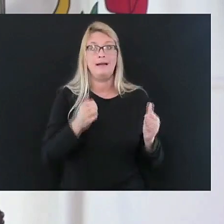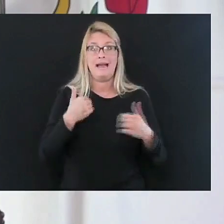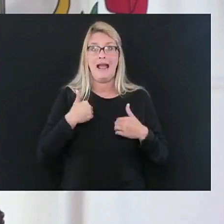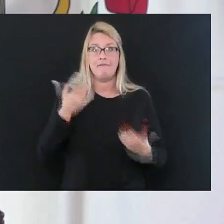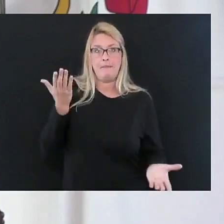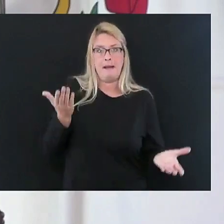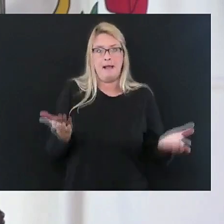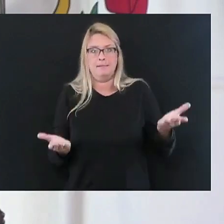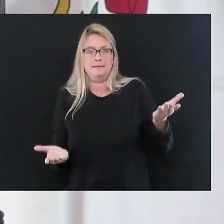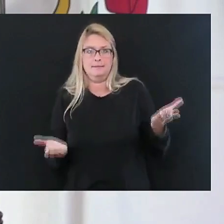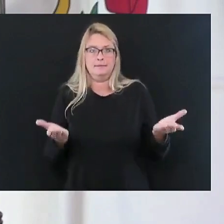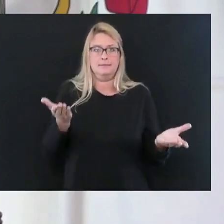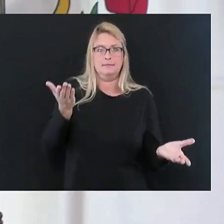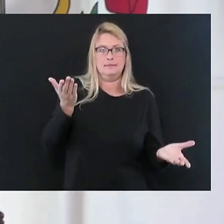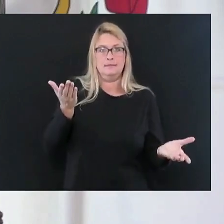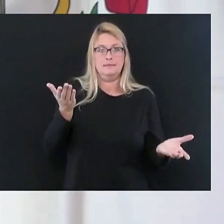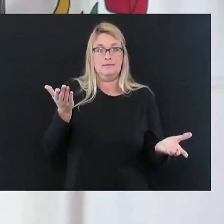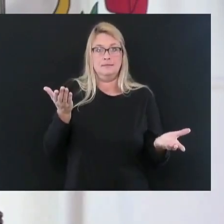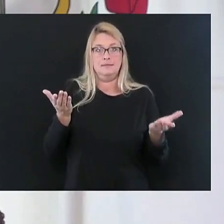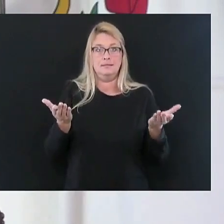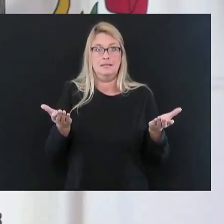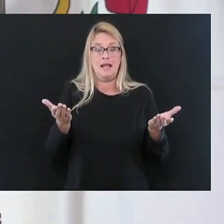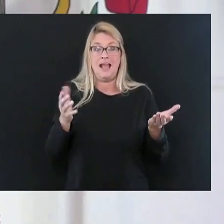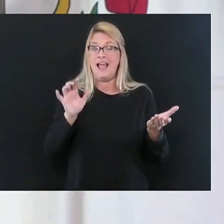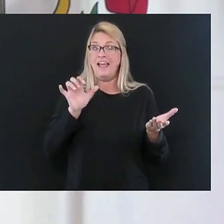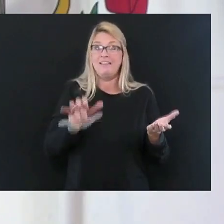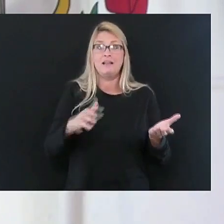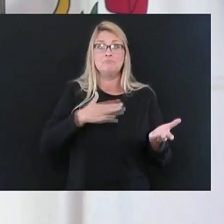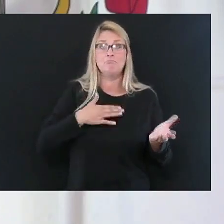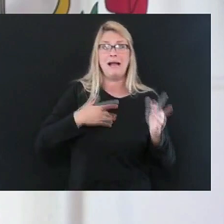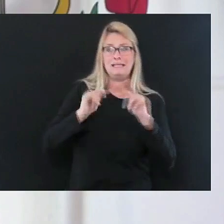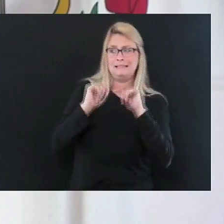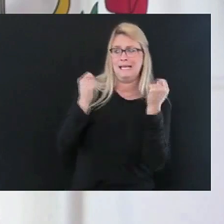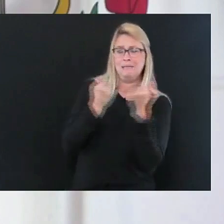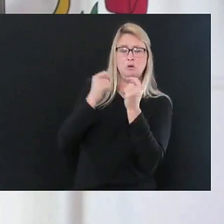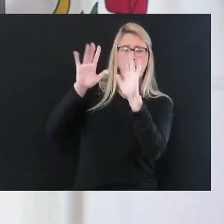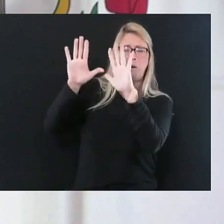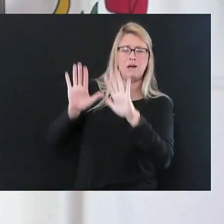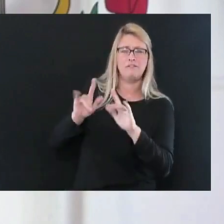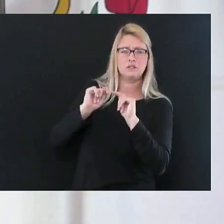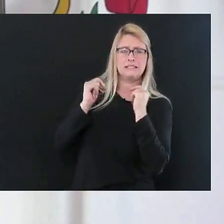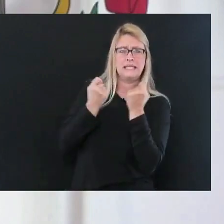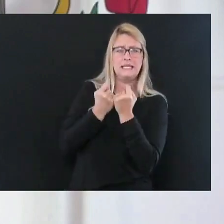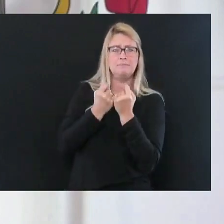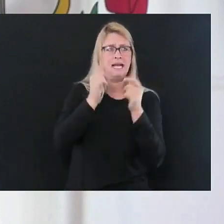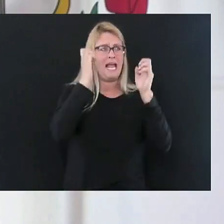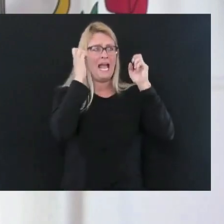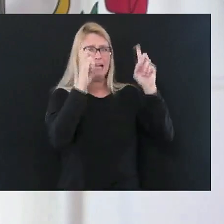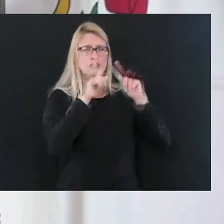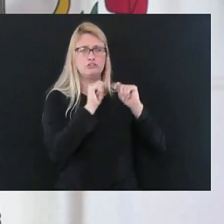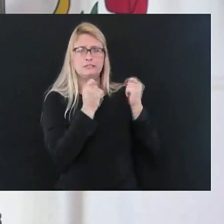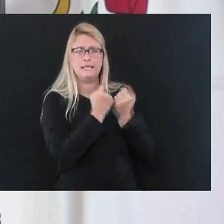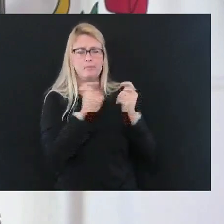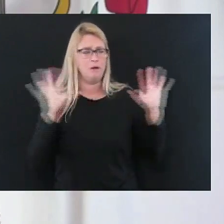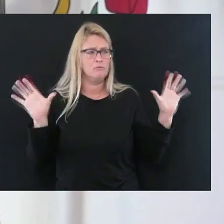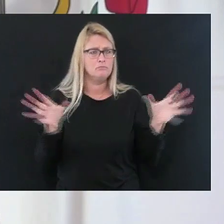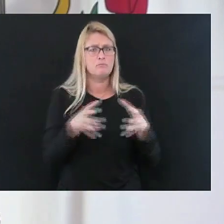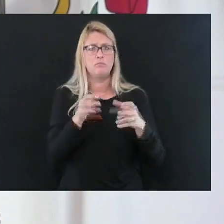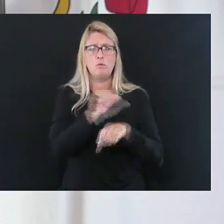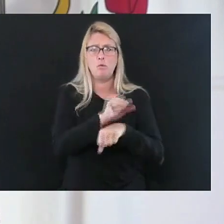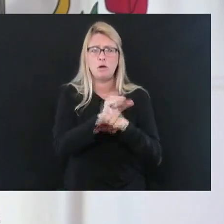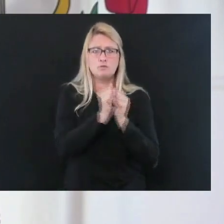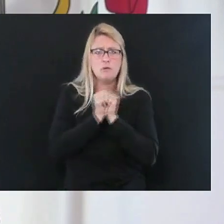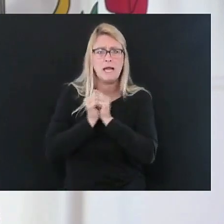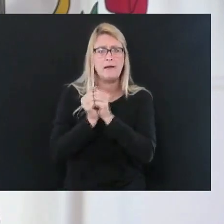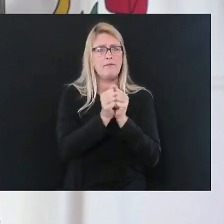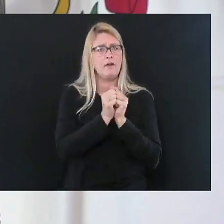balance and work it out. And that's what these great health experts and our great education experts do. We're completely transparent. You